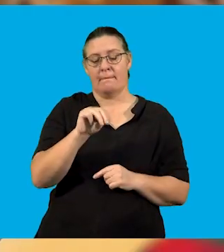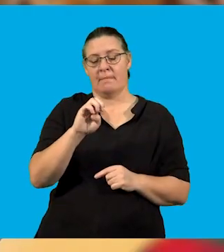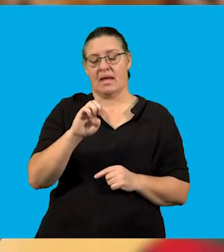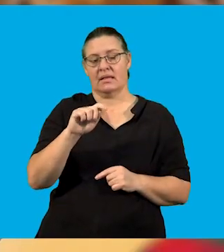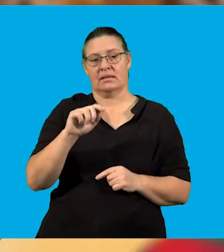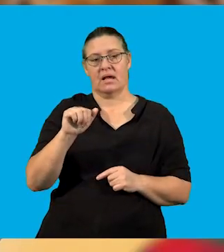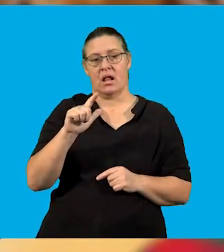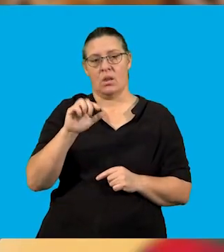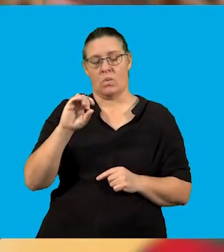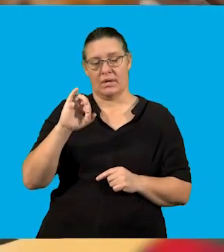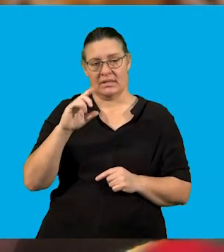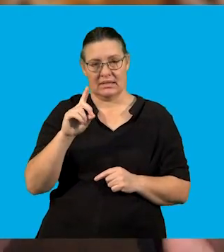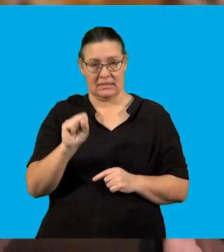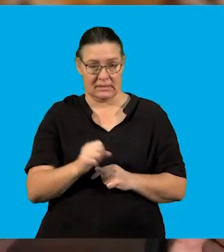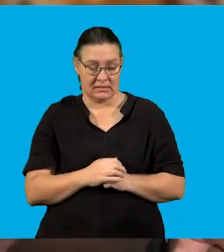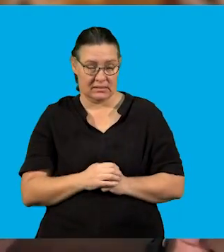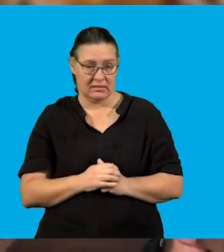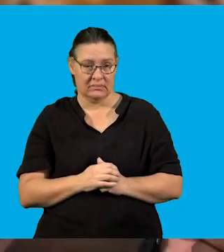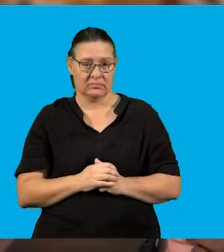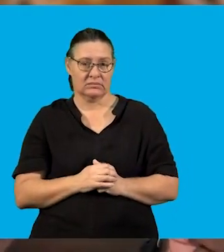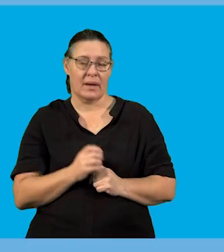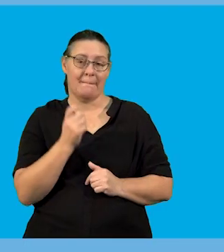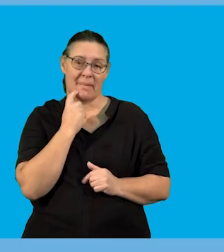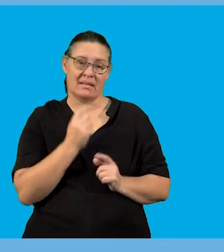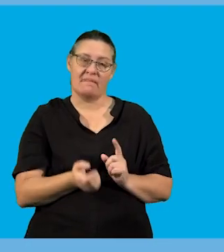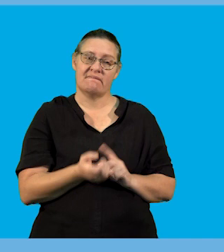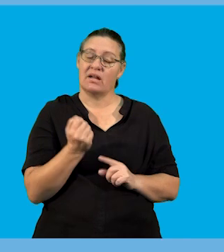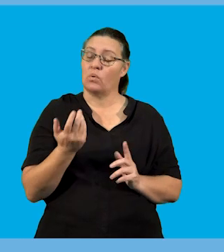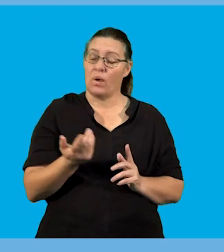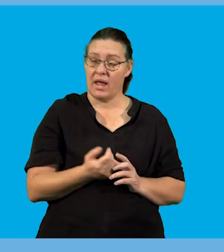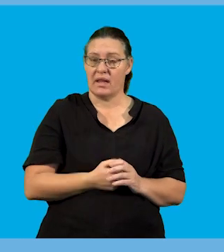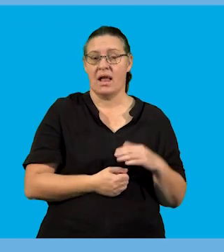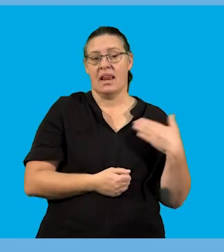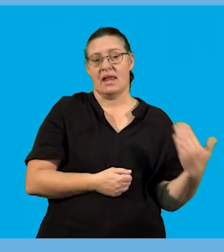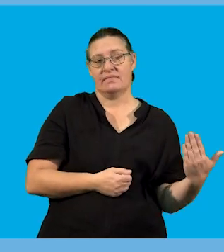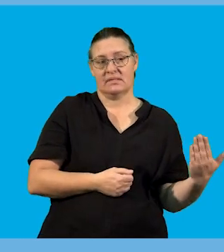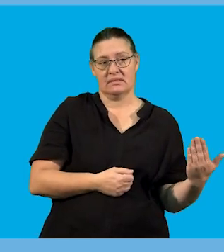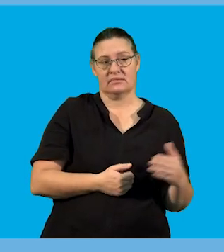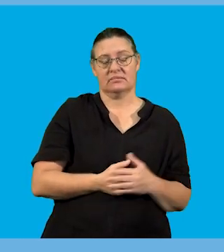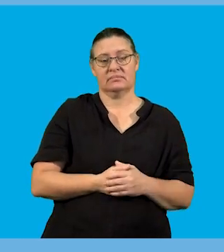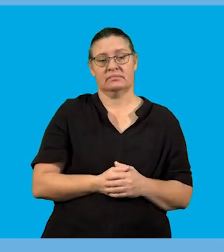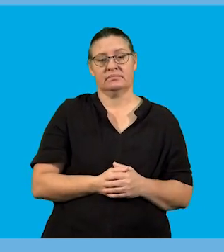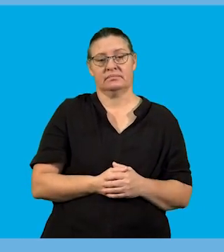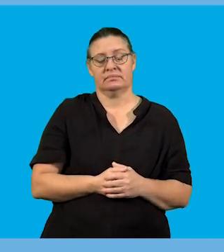or semi-metals. So where do we find our metals? Our metals, we find them on the left-hand side.